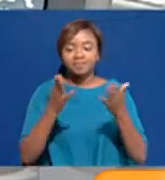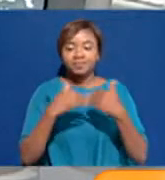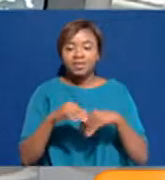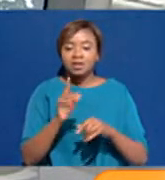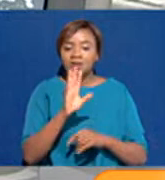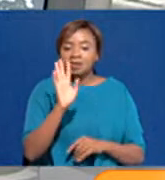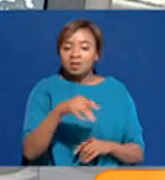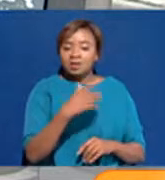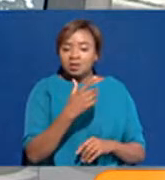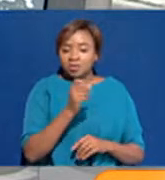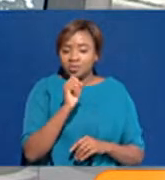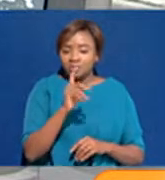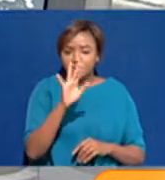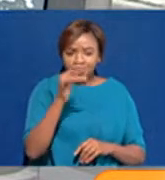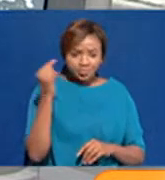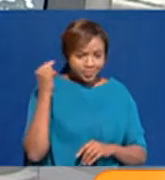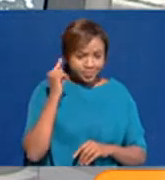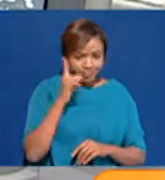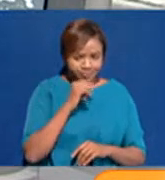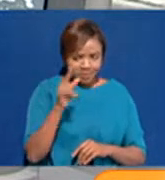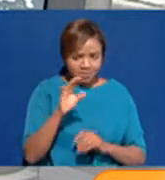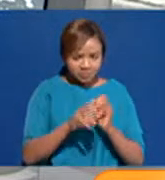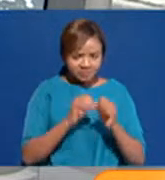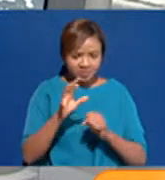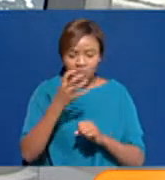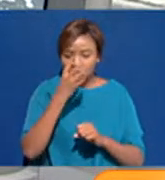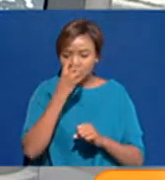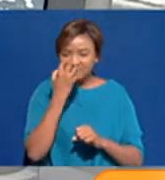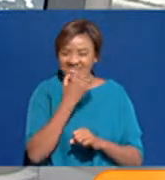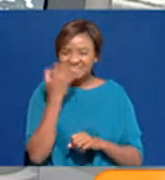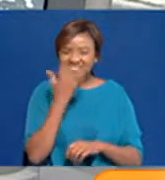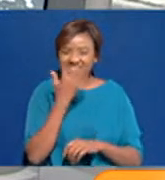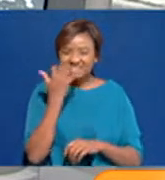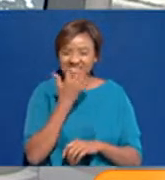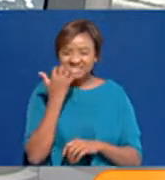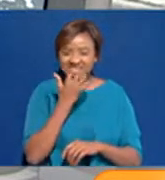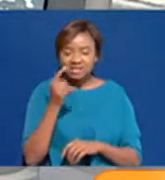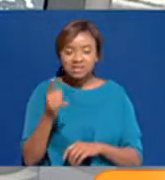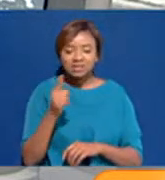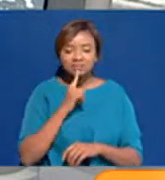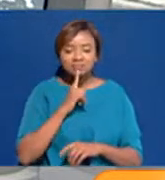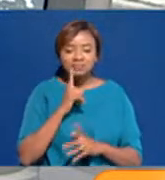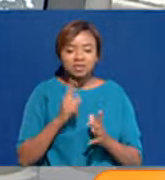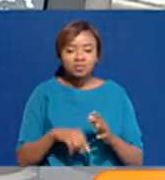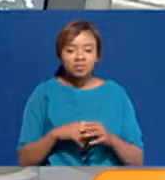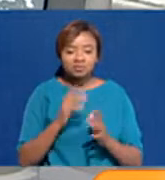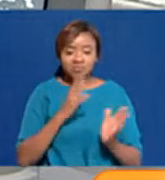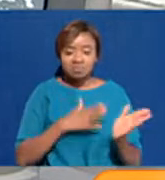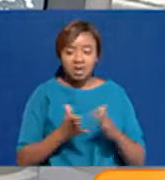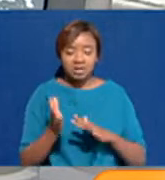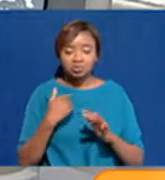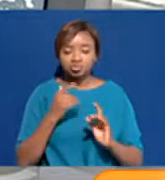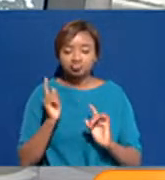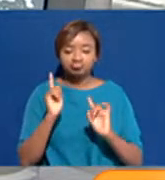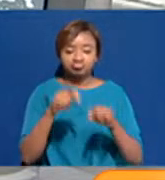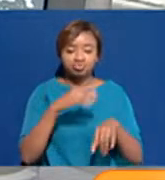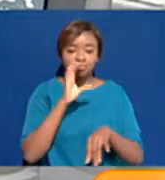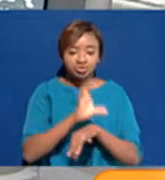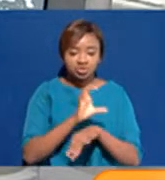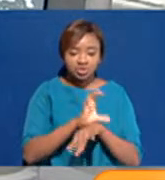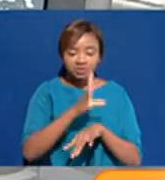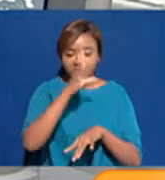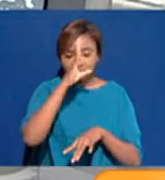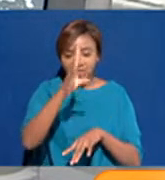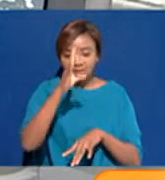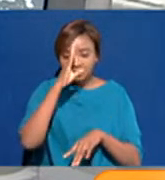heard one of the clips today, Deputy President Rigathi Gachagua saying they plan to attend church services every Sunday for